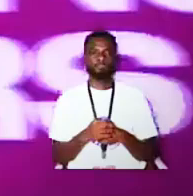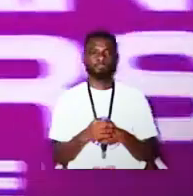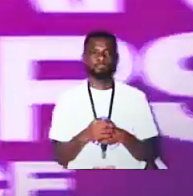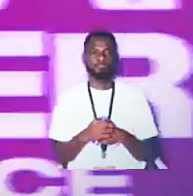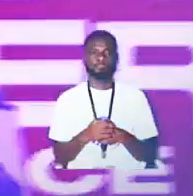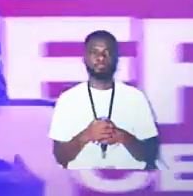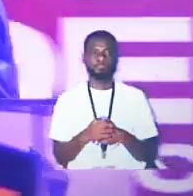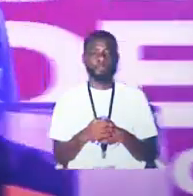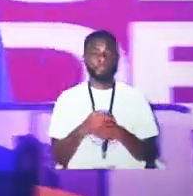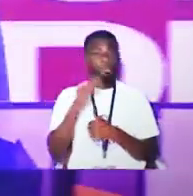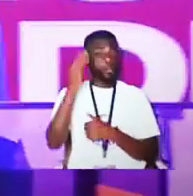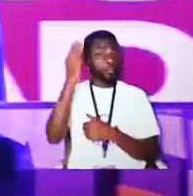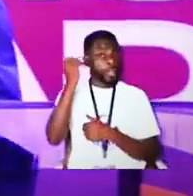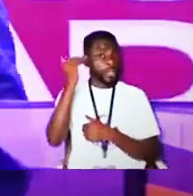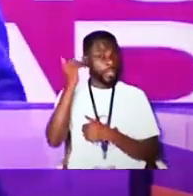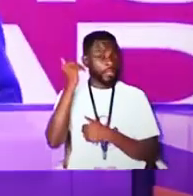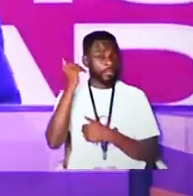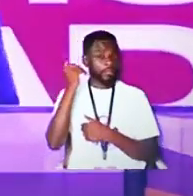Because, do you know why?